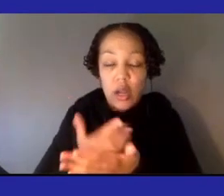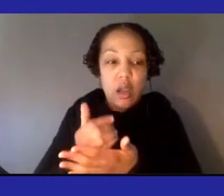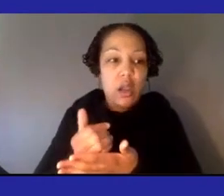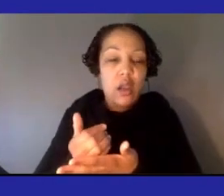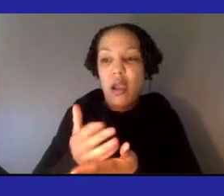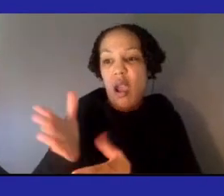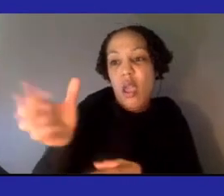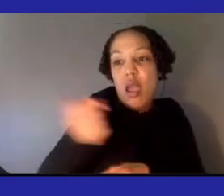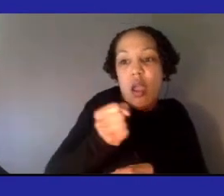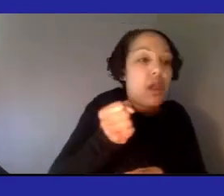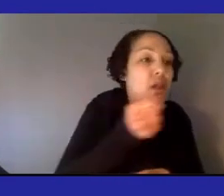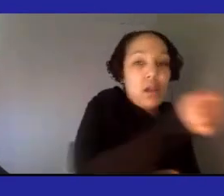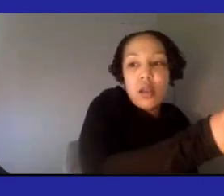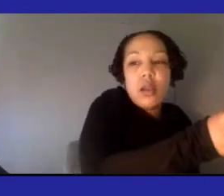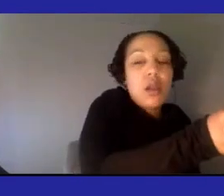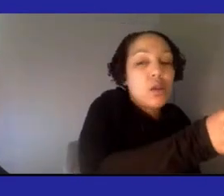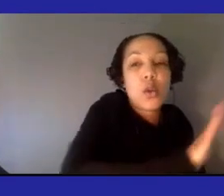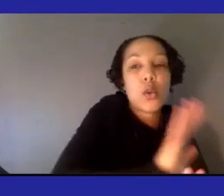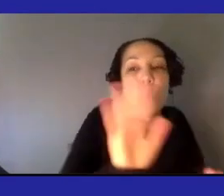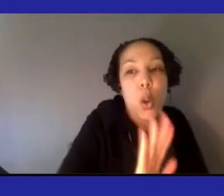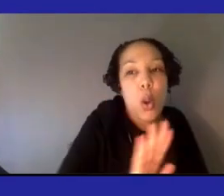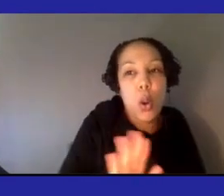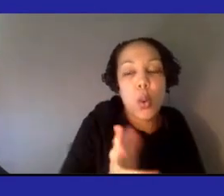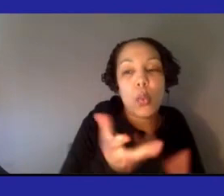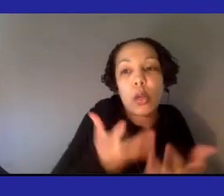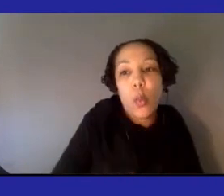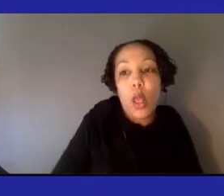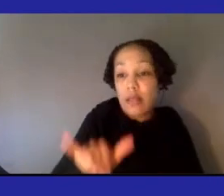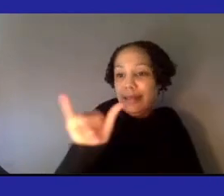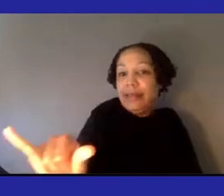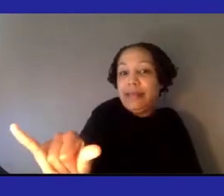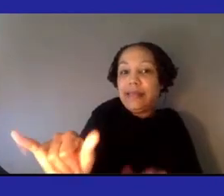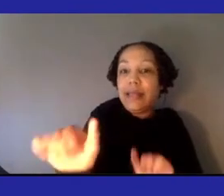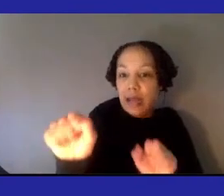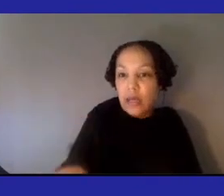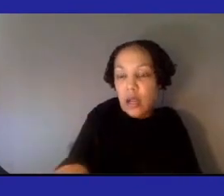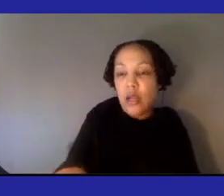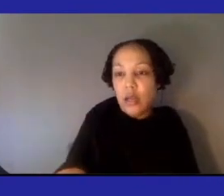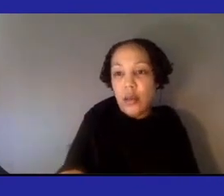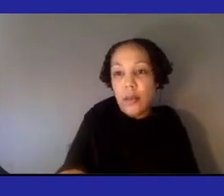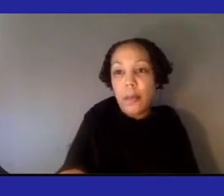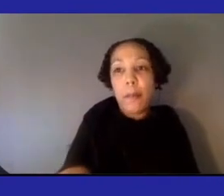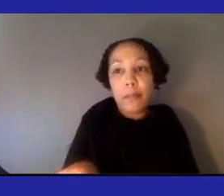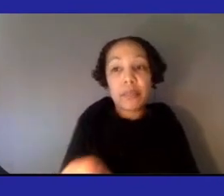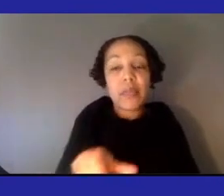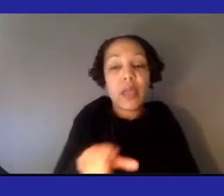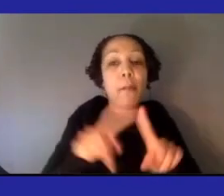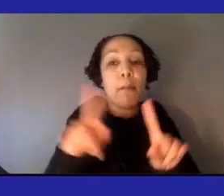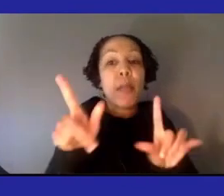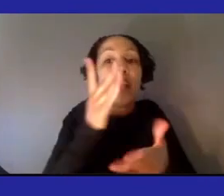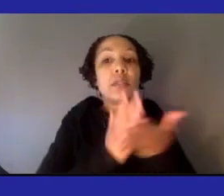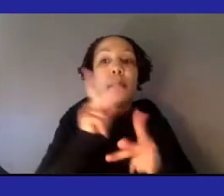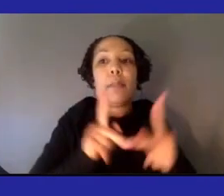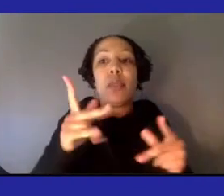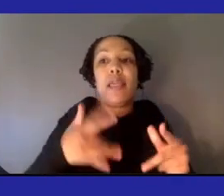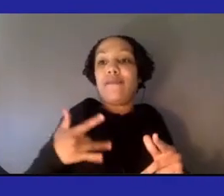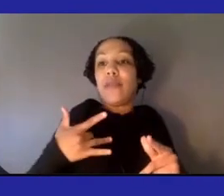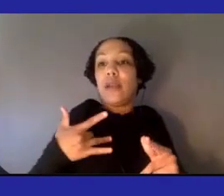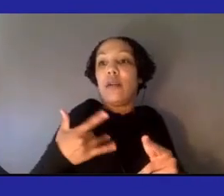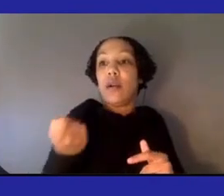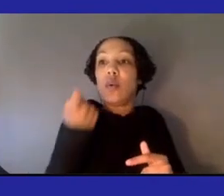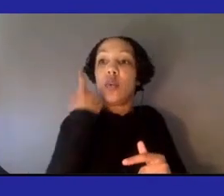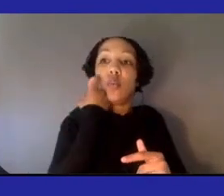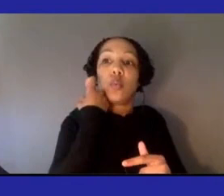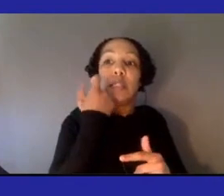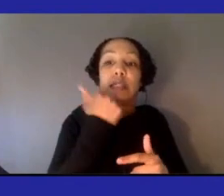capacity for the, for example, 10% of people that are telling us that they've had to go without the care that they feel they need in the year prior. And then you see